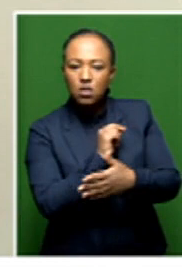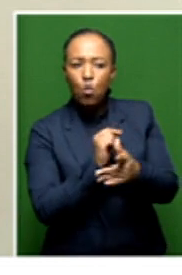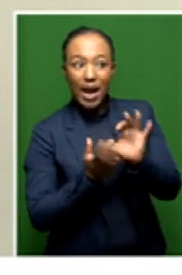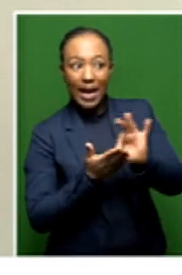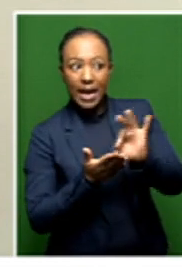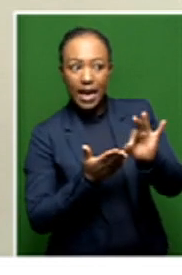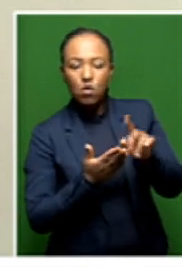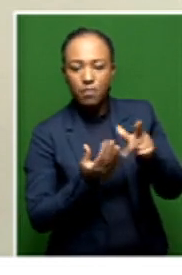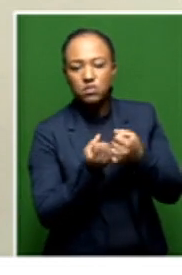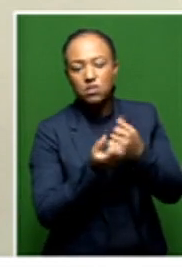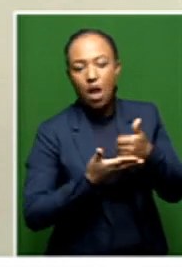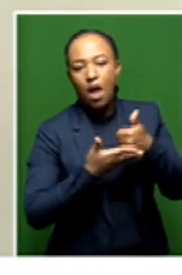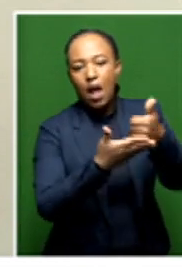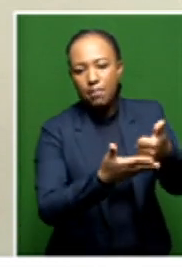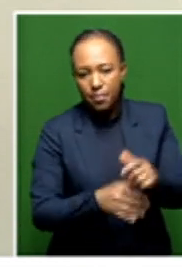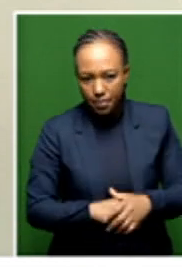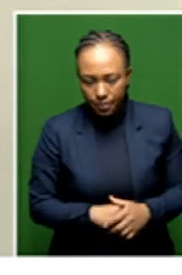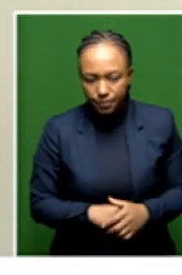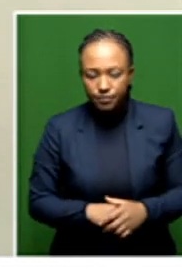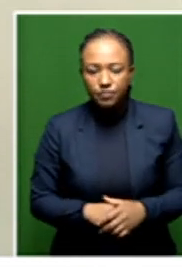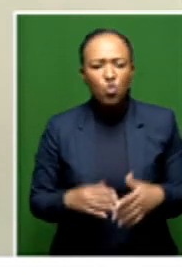have seen people beginning to rattle